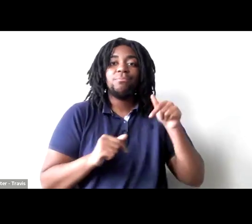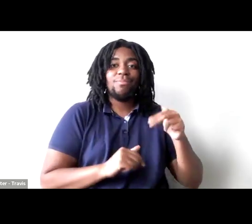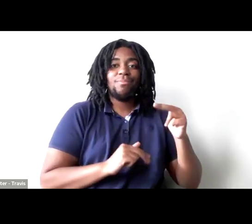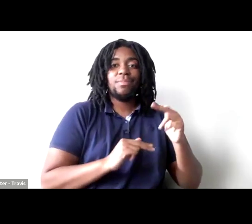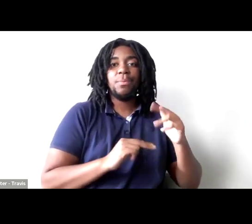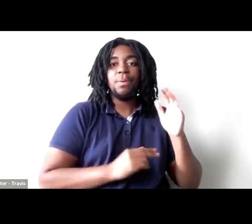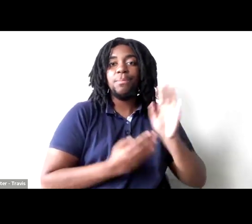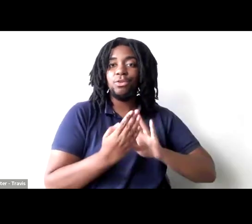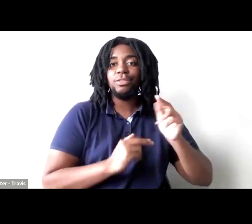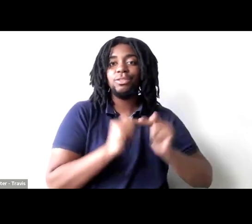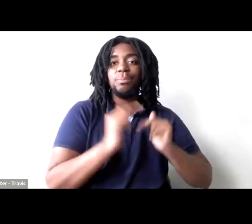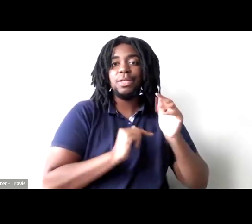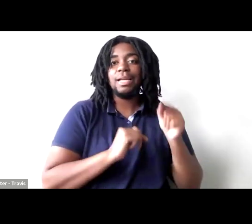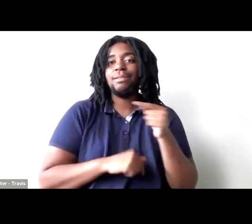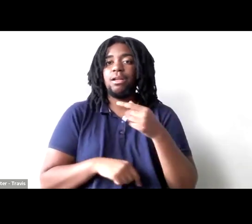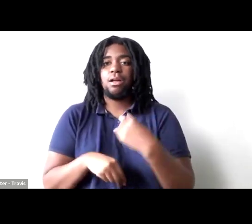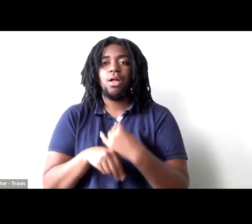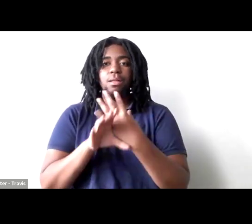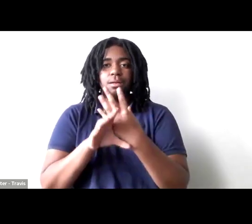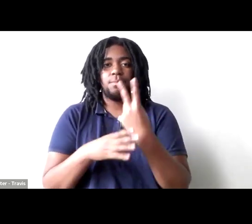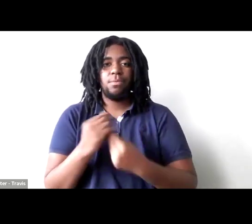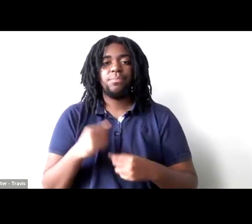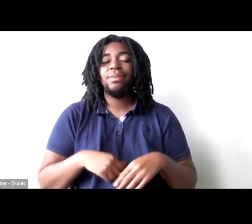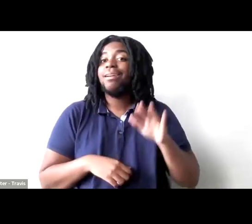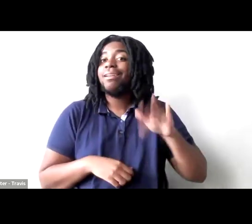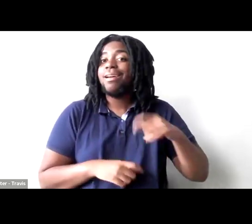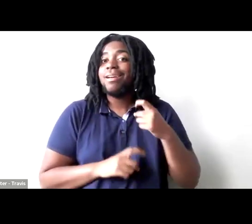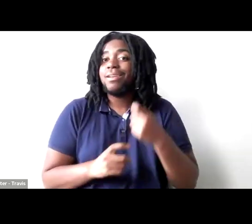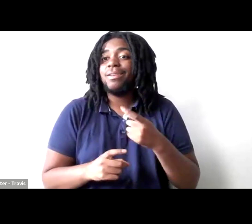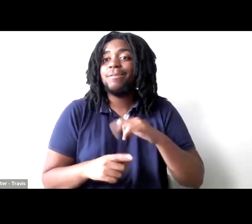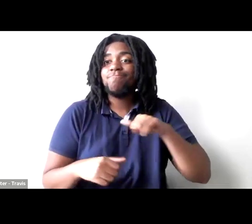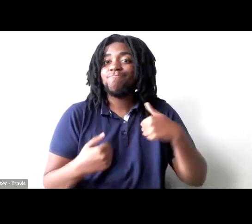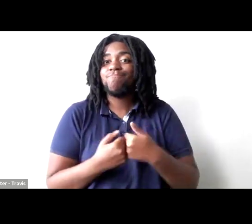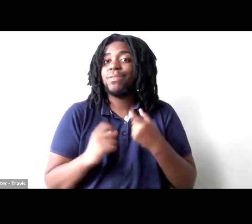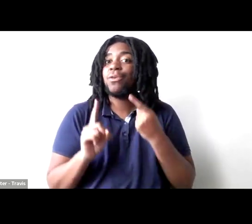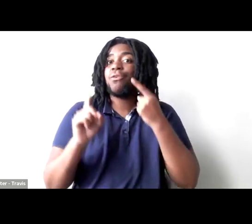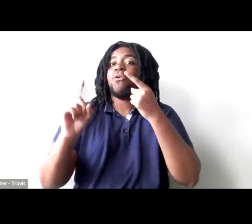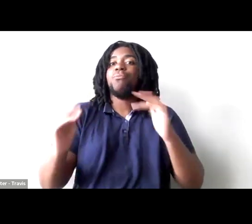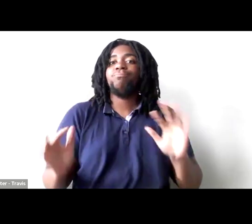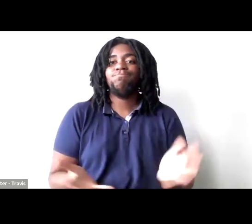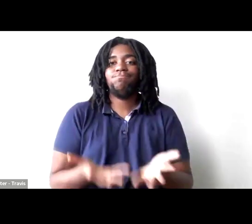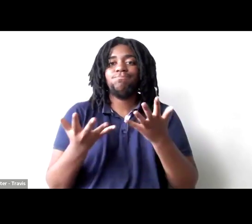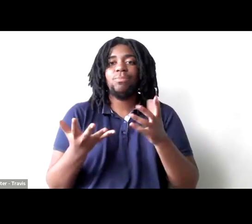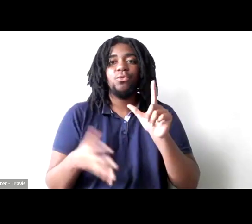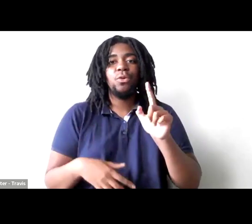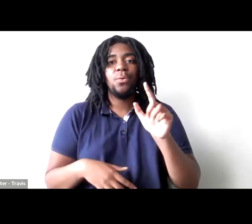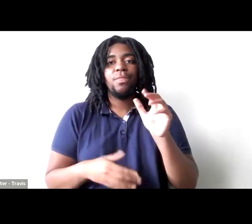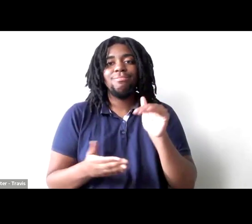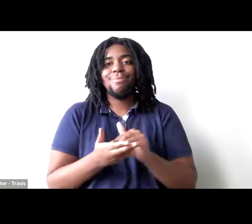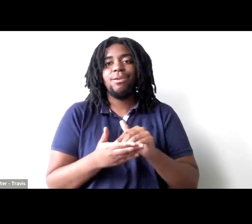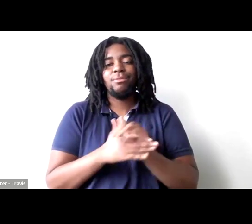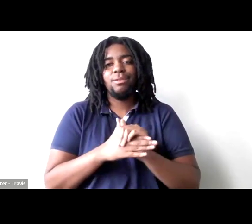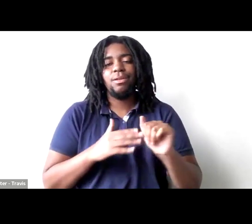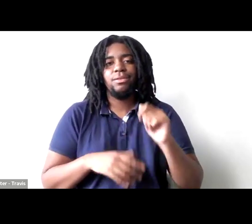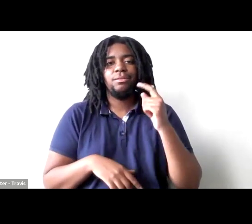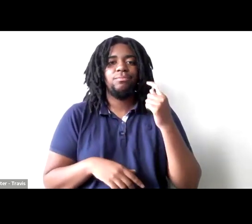haven't yet given to the Peale, we have challenged ourselves to raise $21,000 in honor of the museum's 210th